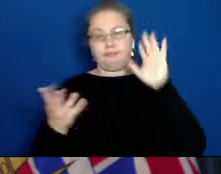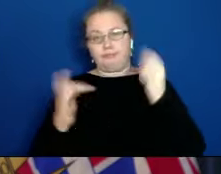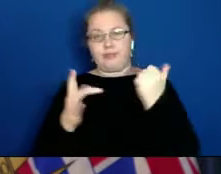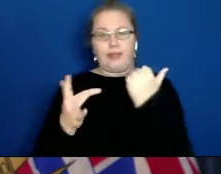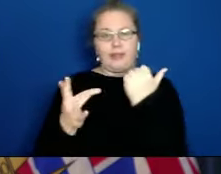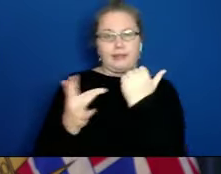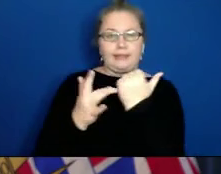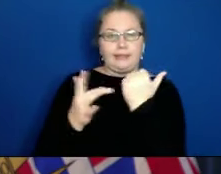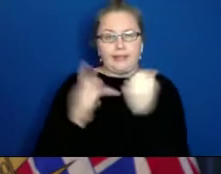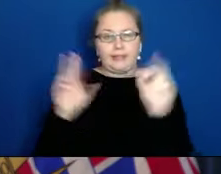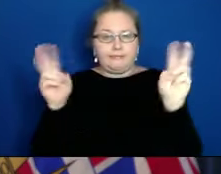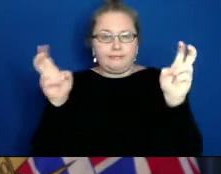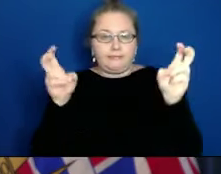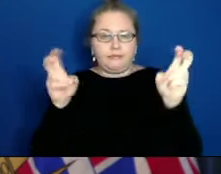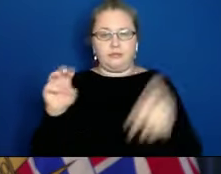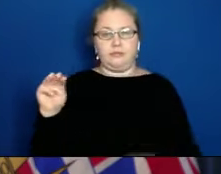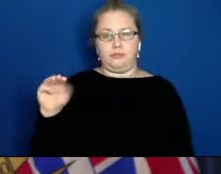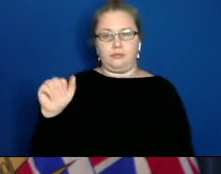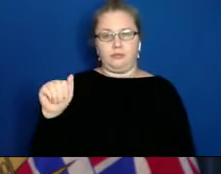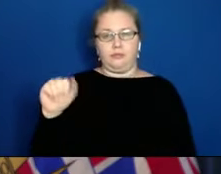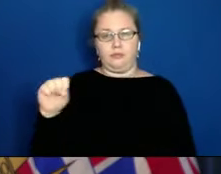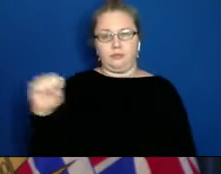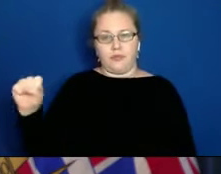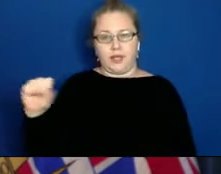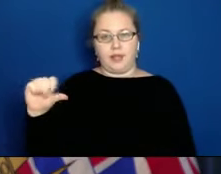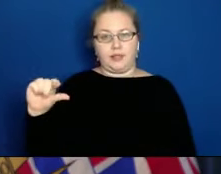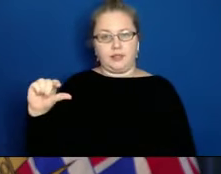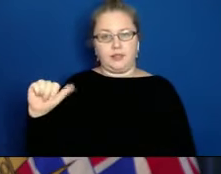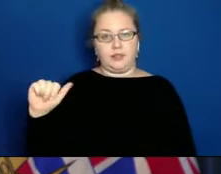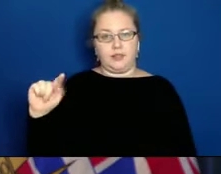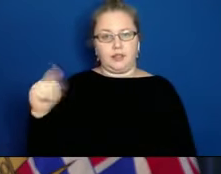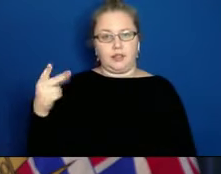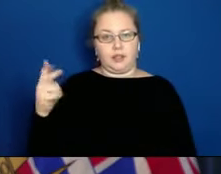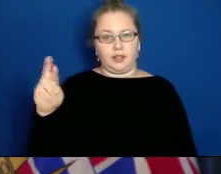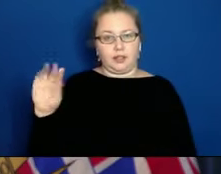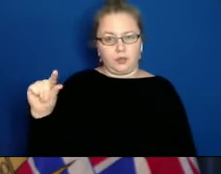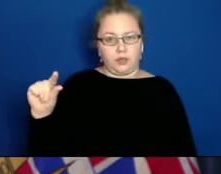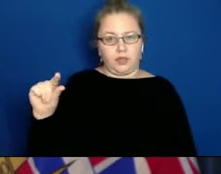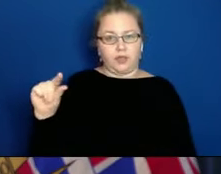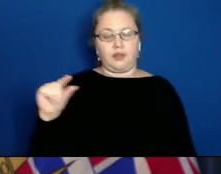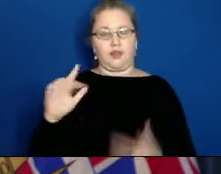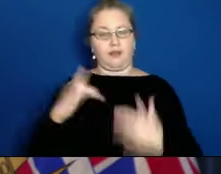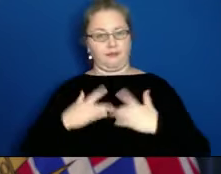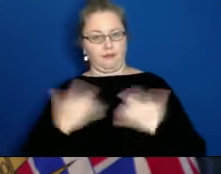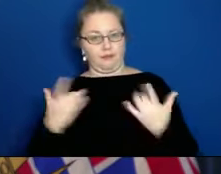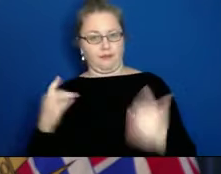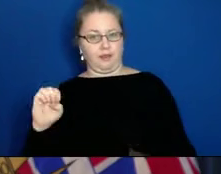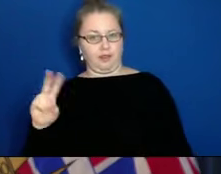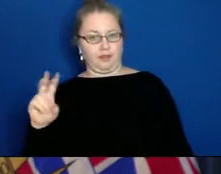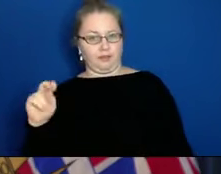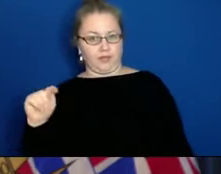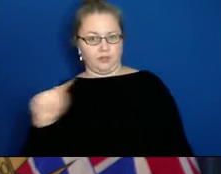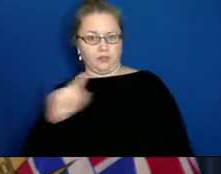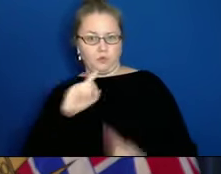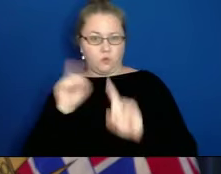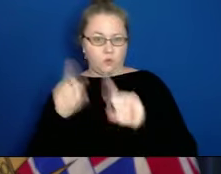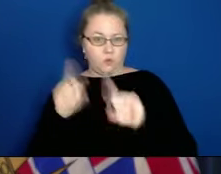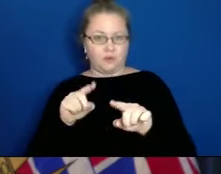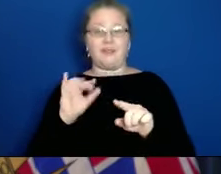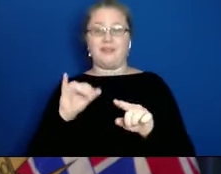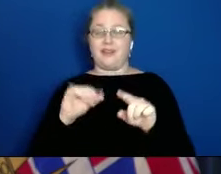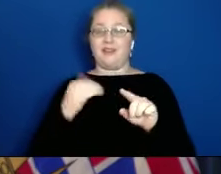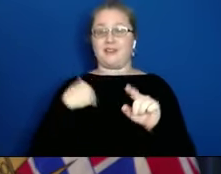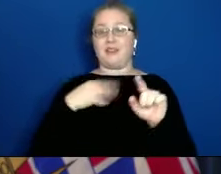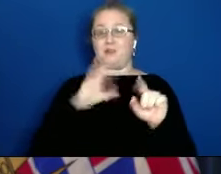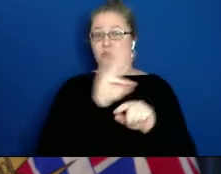language. The mass gathering and events order is on the website, and it refers to the restrictions and limits.